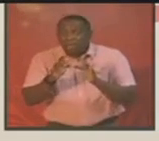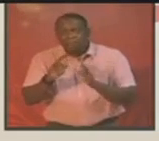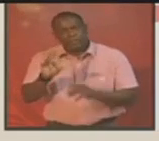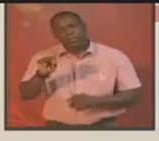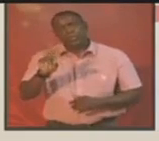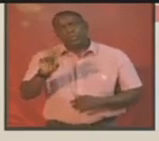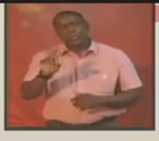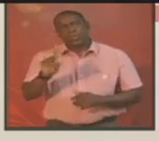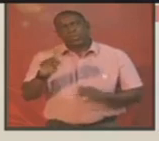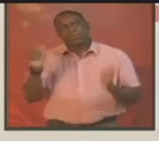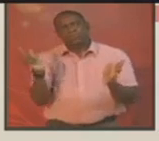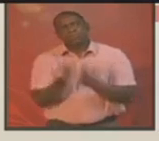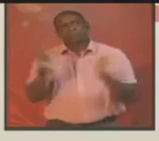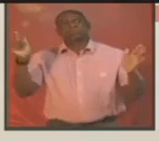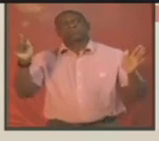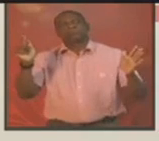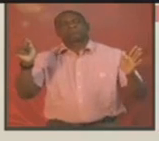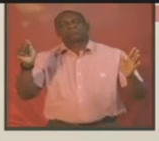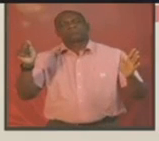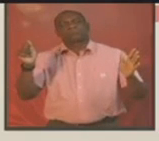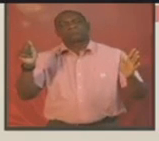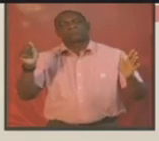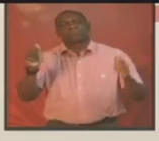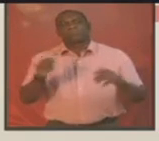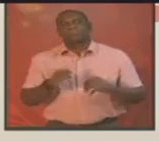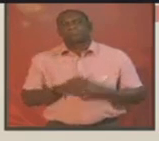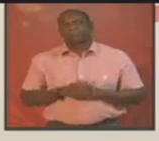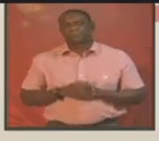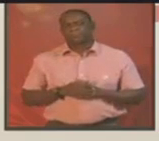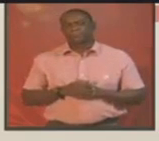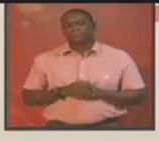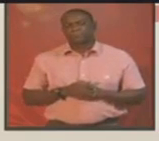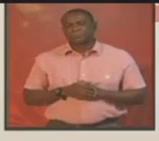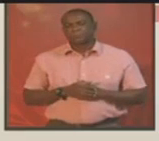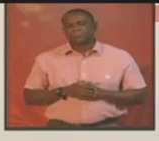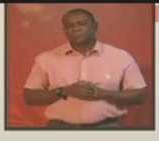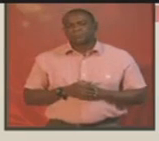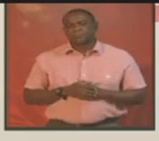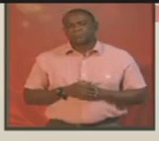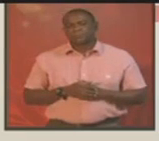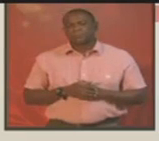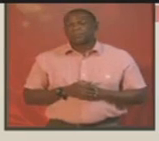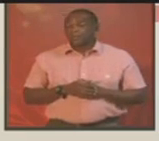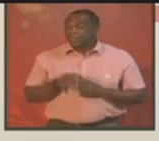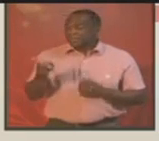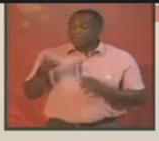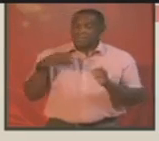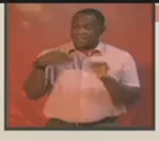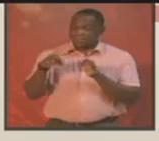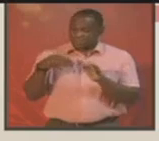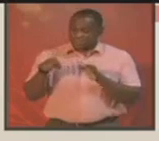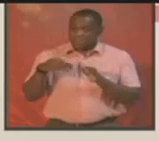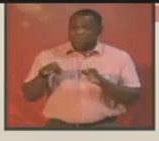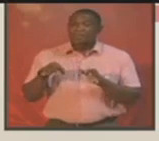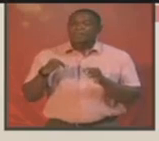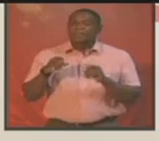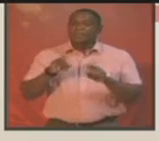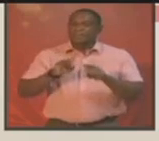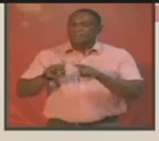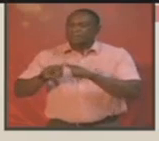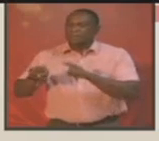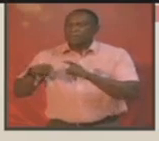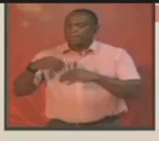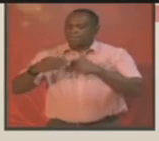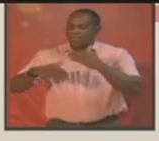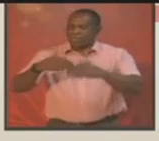he also emphasized all the processes that are in place to ensure that the drugs and vaccines used in Trinidad and Tobago